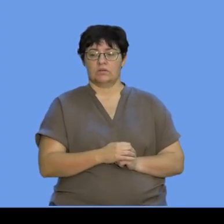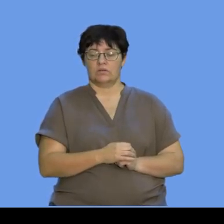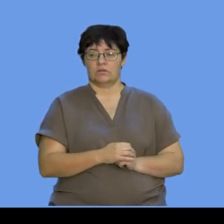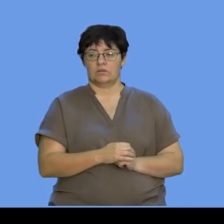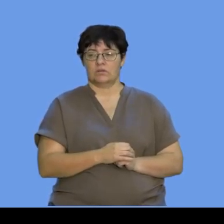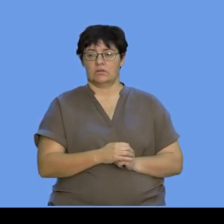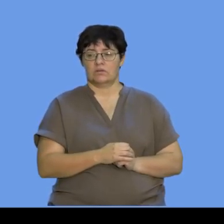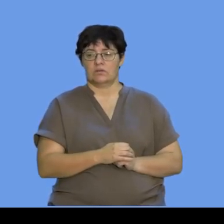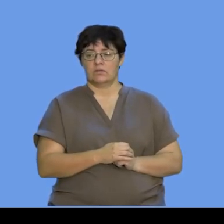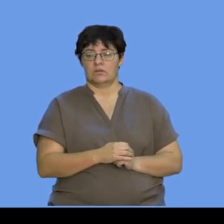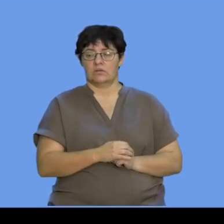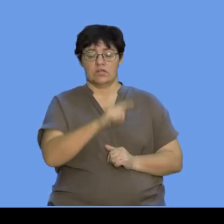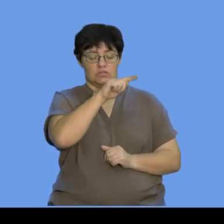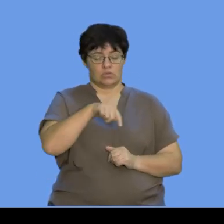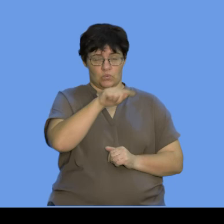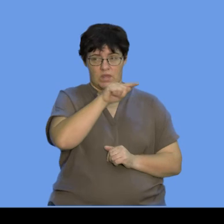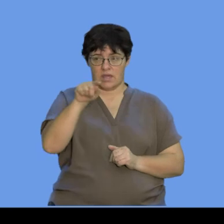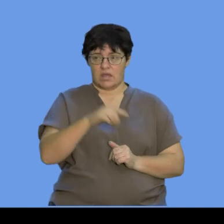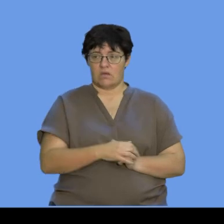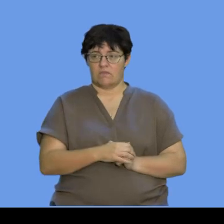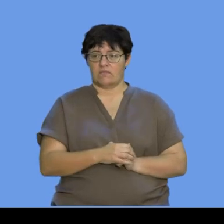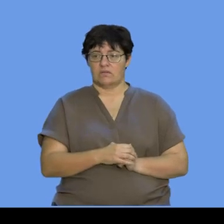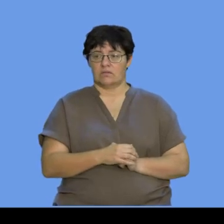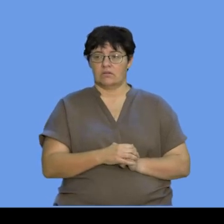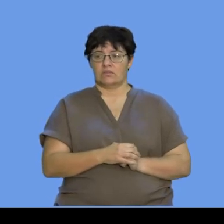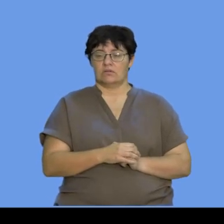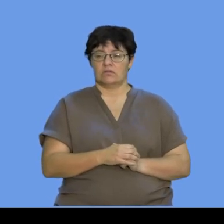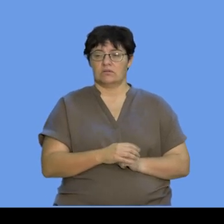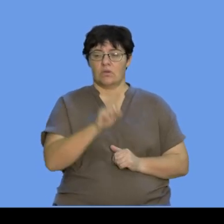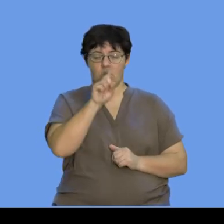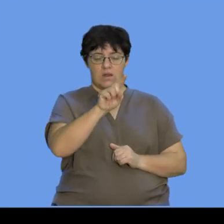be equal to the square root of